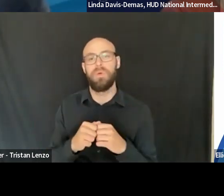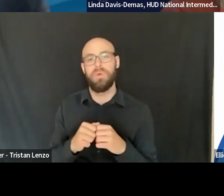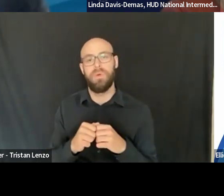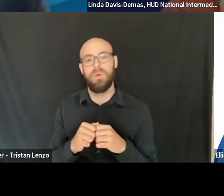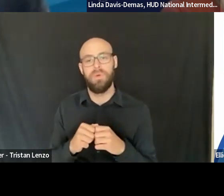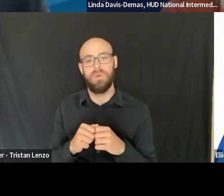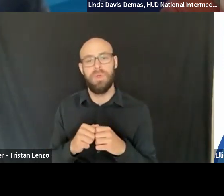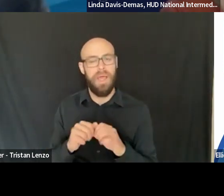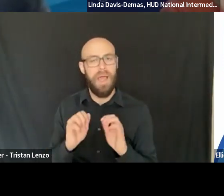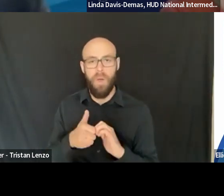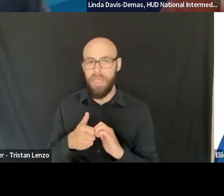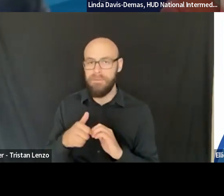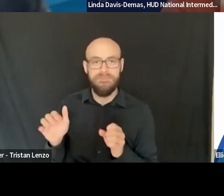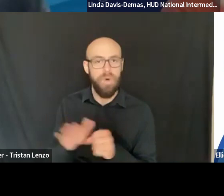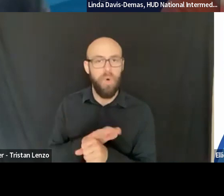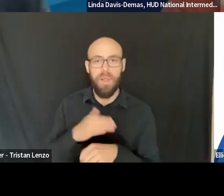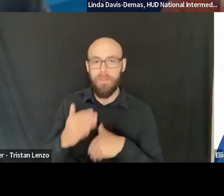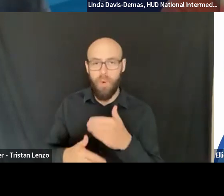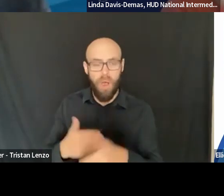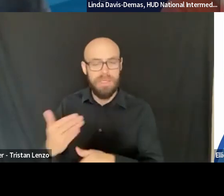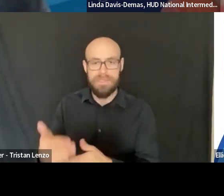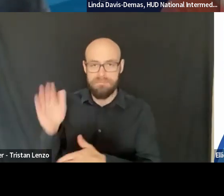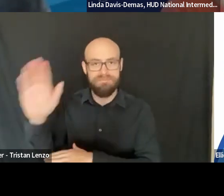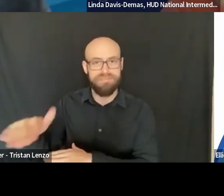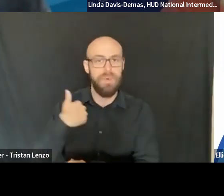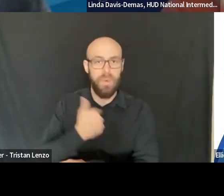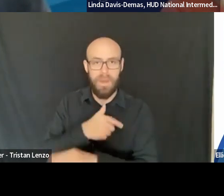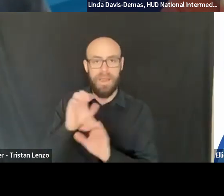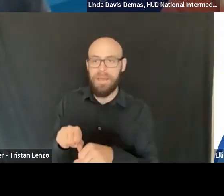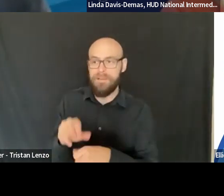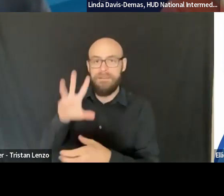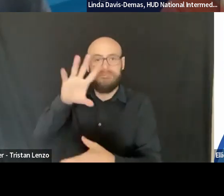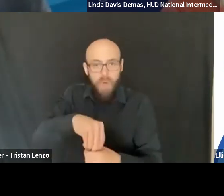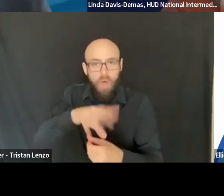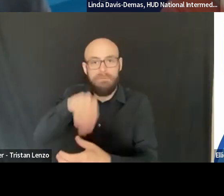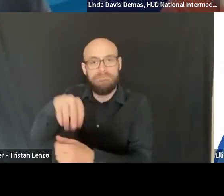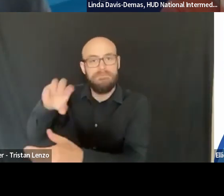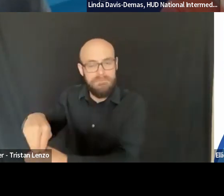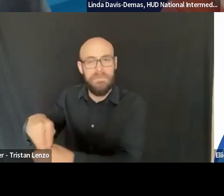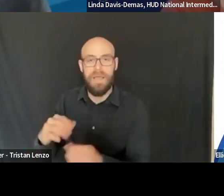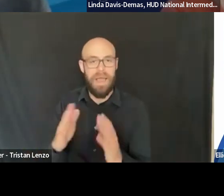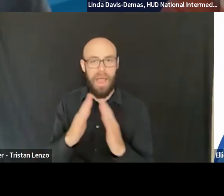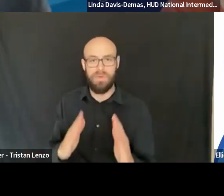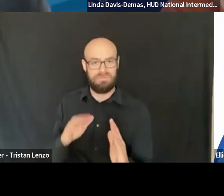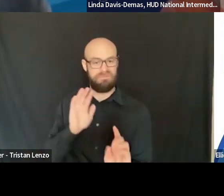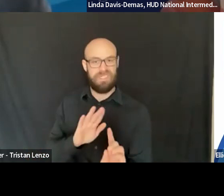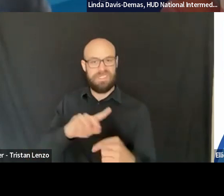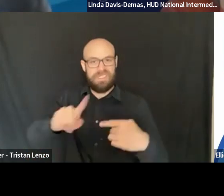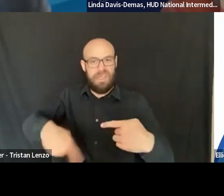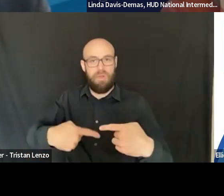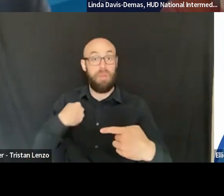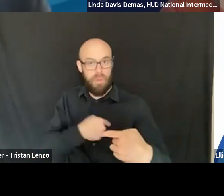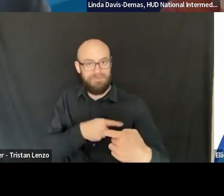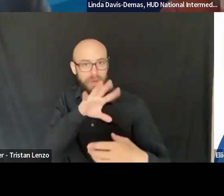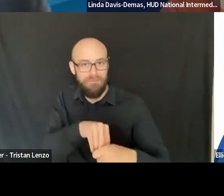whole process of the cycle of housing, whether it's, right from